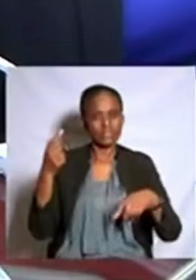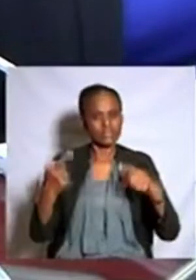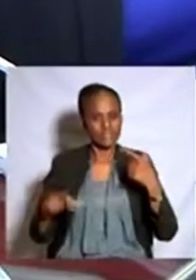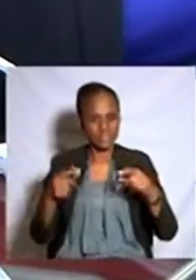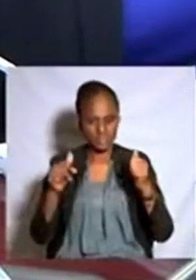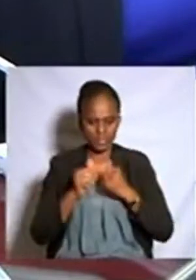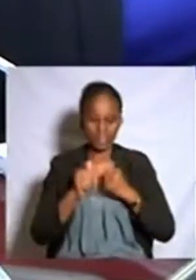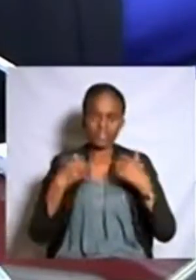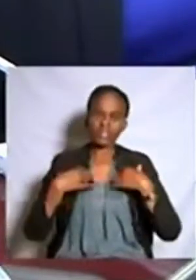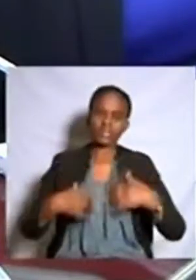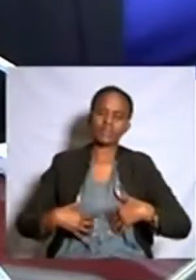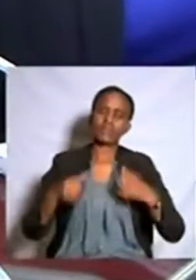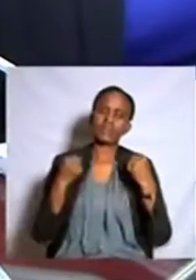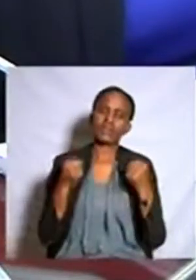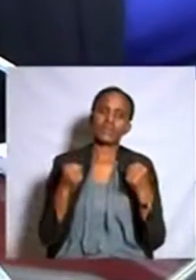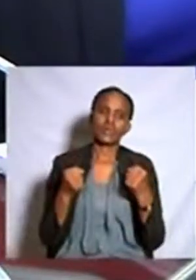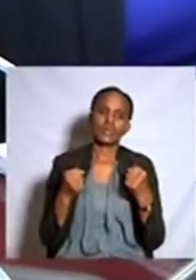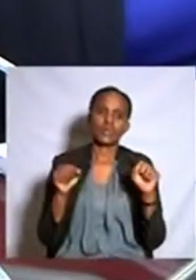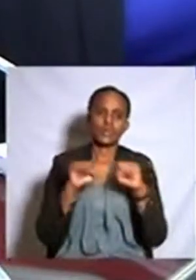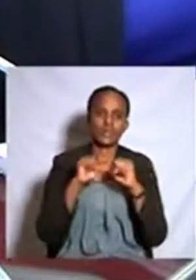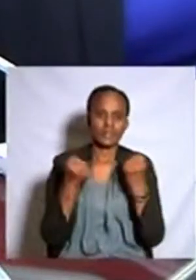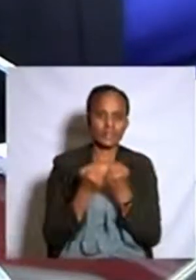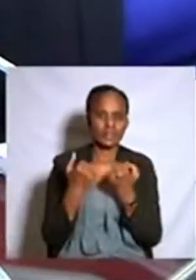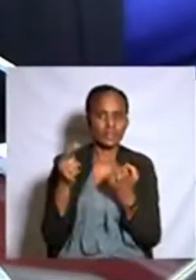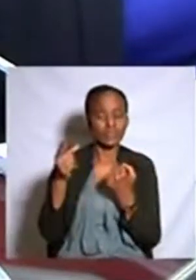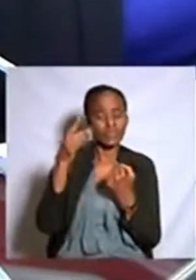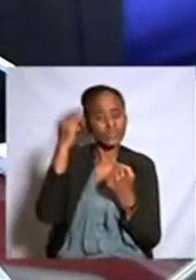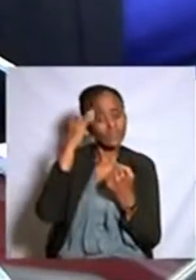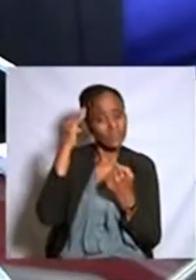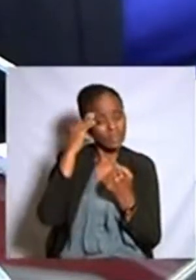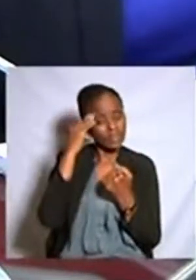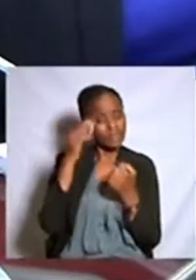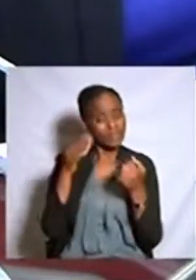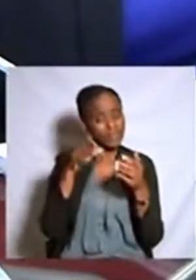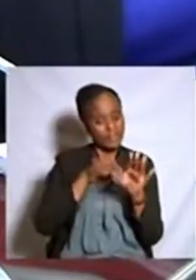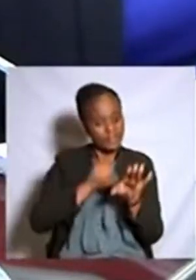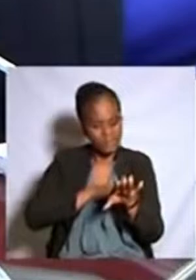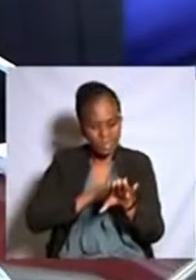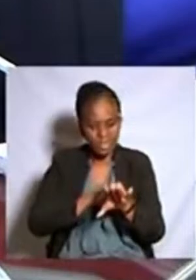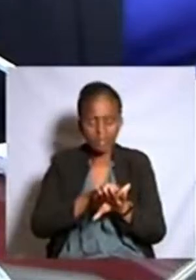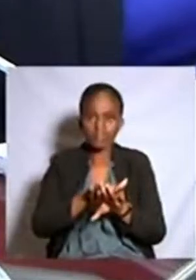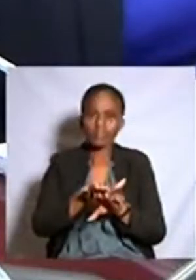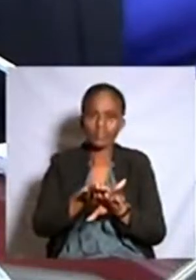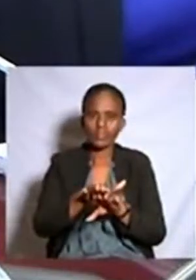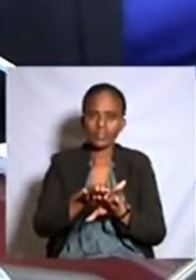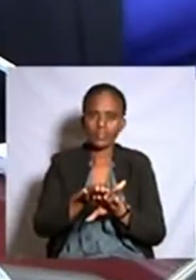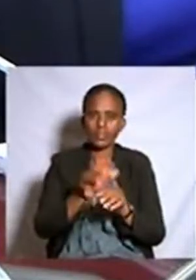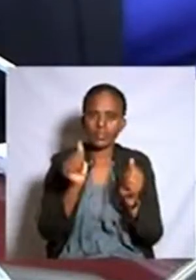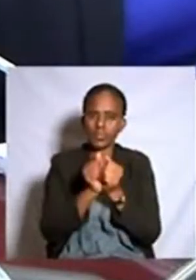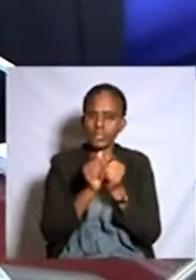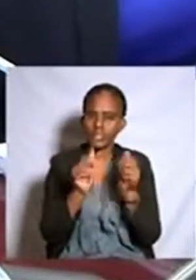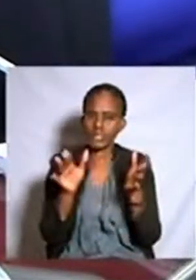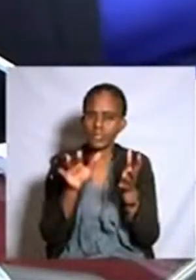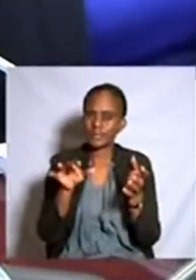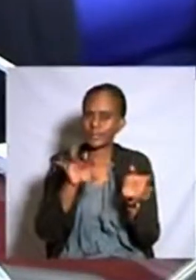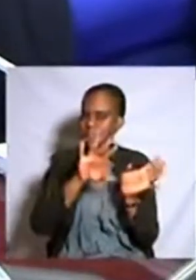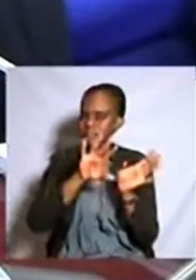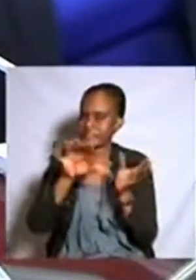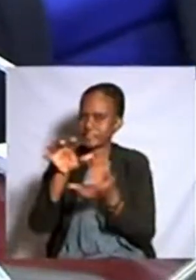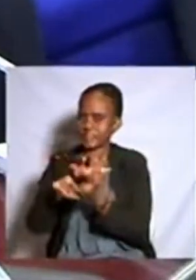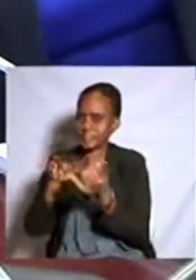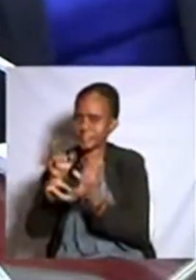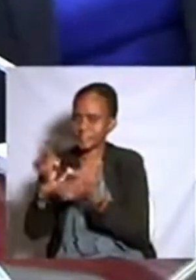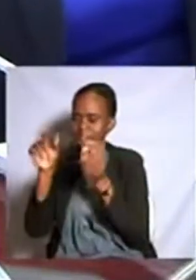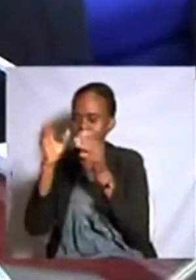the able-bodied. The society considering cutting through the slab without disturbing the structural